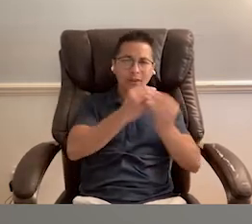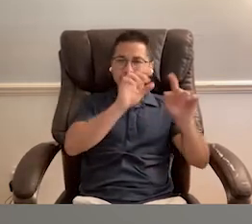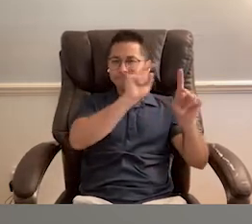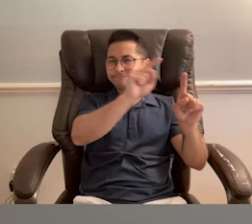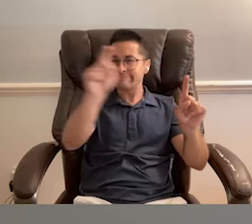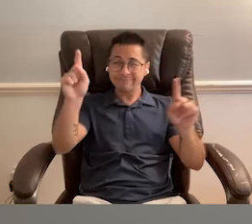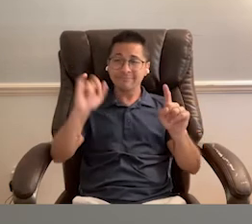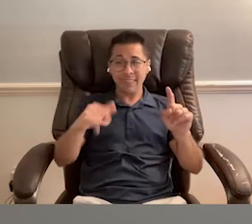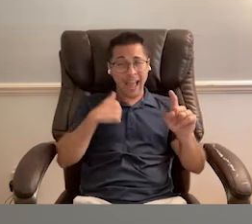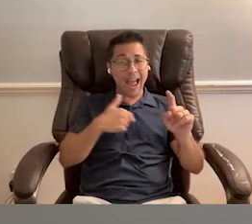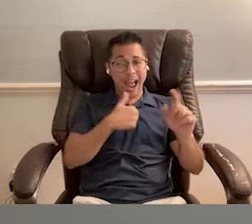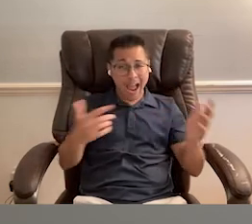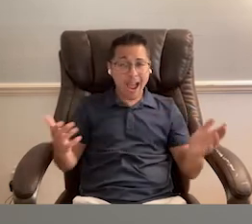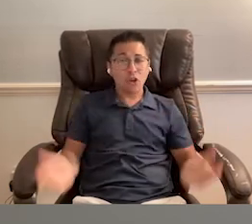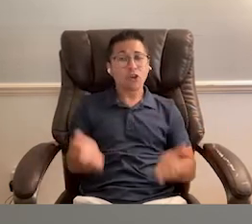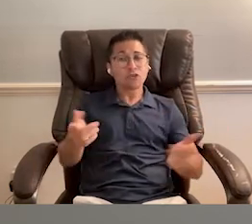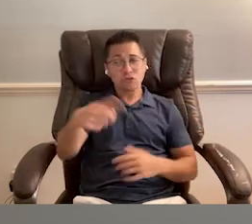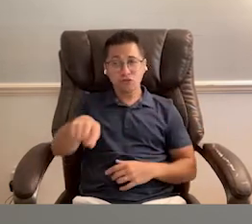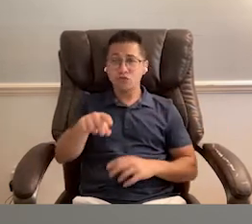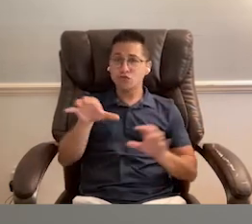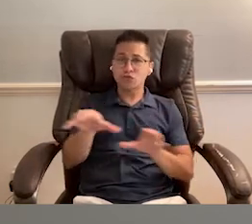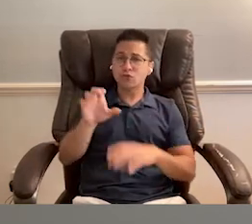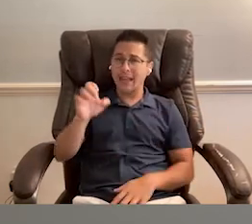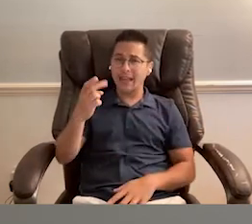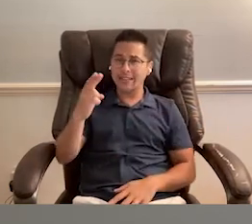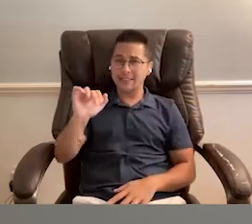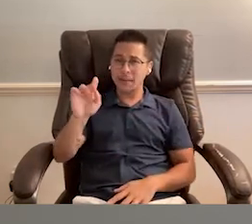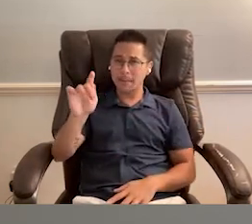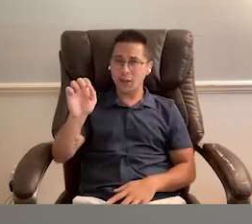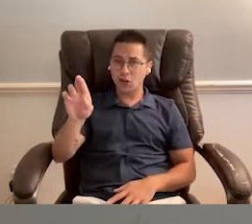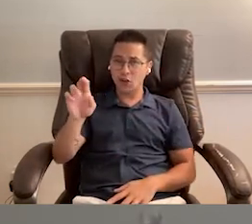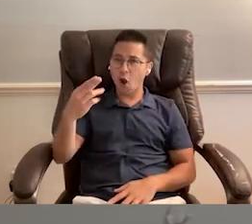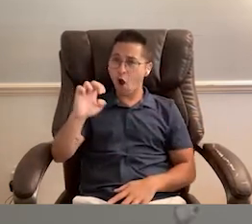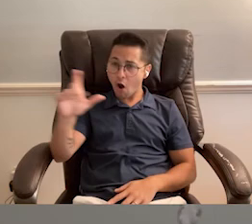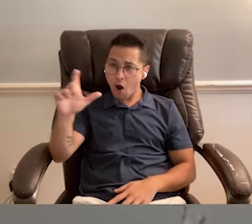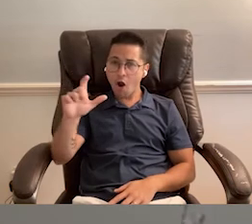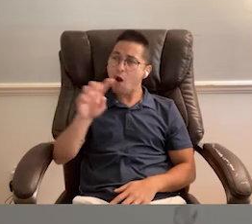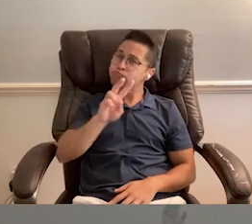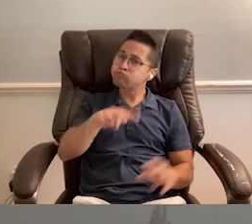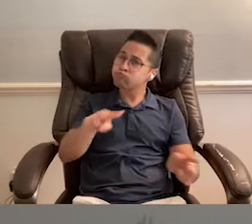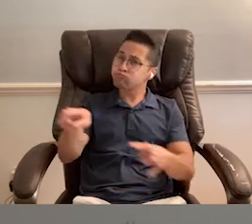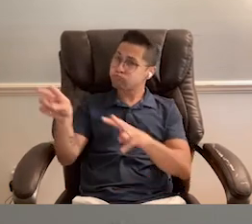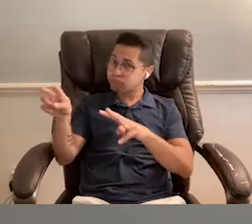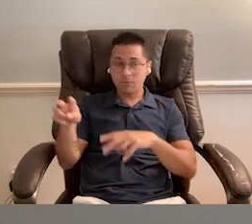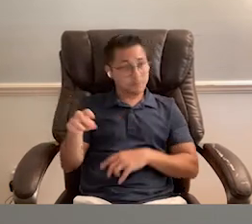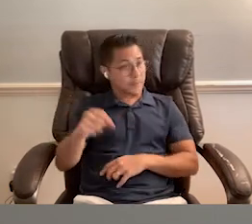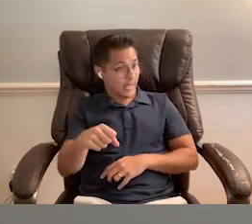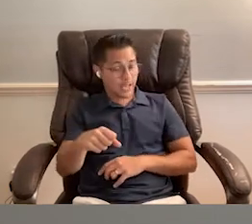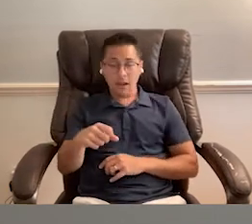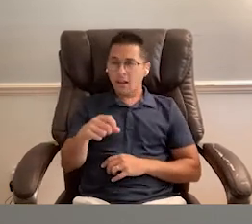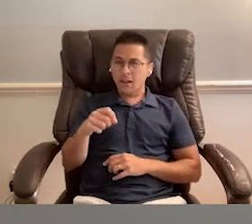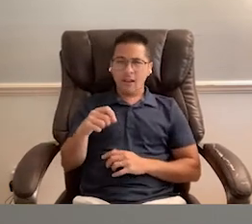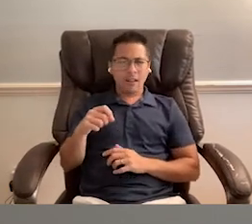out there. That's where I'm going to encourage you to do the exhibitor hall, right? Everybody's going through the exhibitor hall. Yes. There's